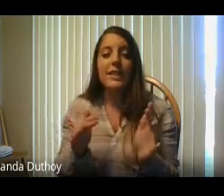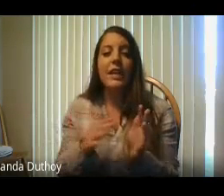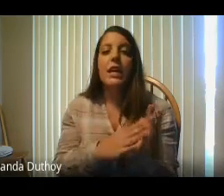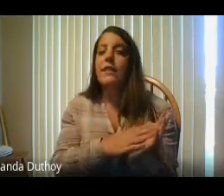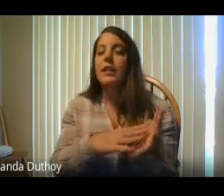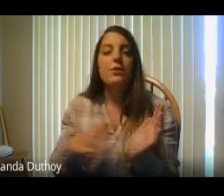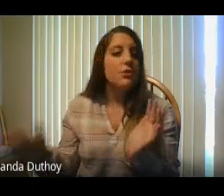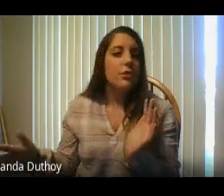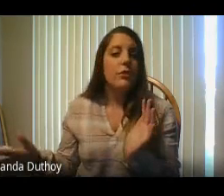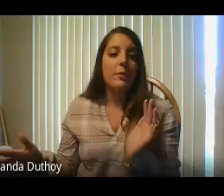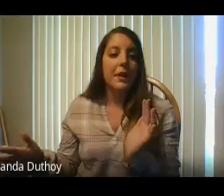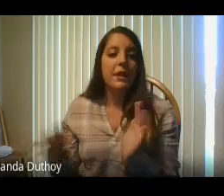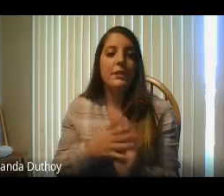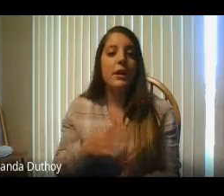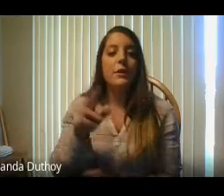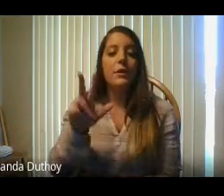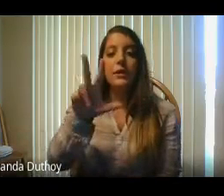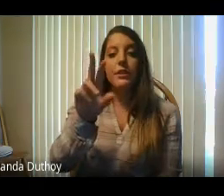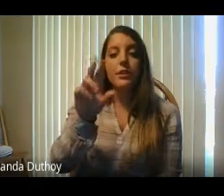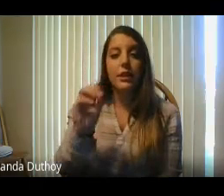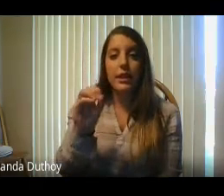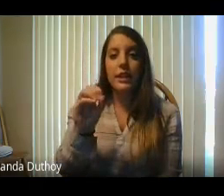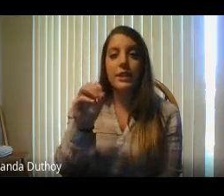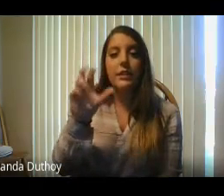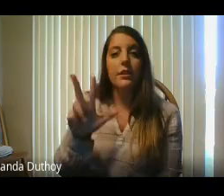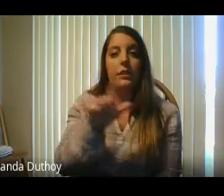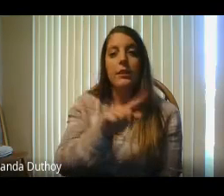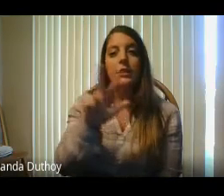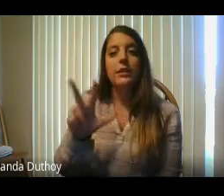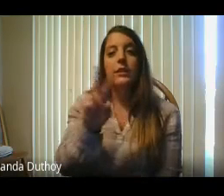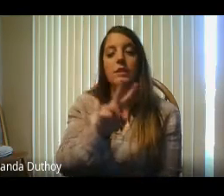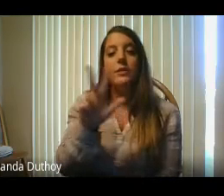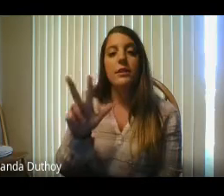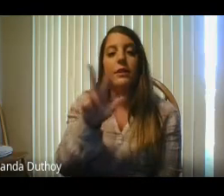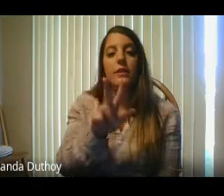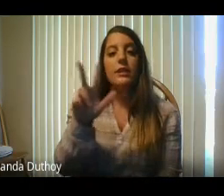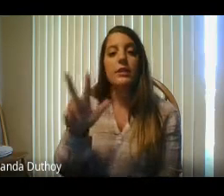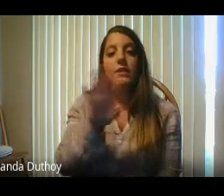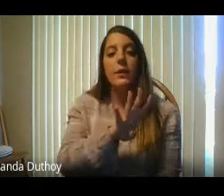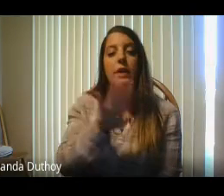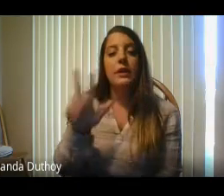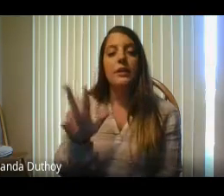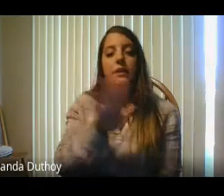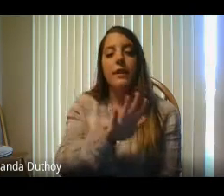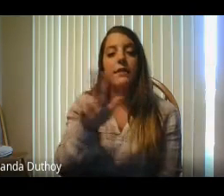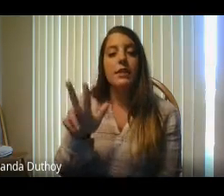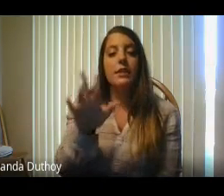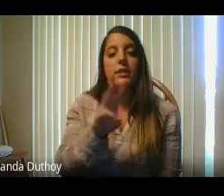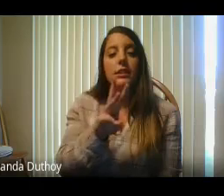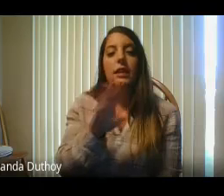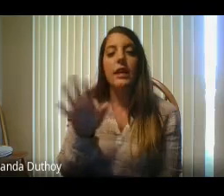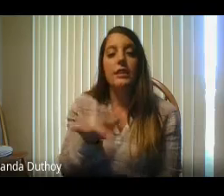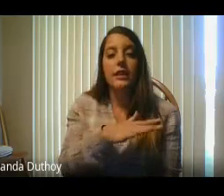little confusing, then you just do it normally. So 30, 31, 32, 33, 34,